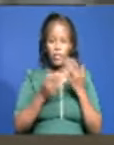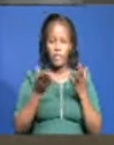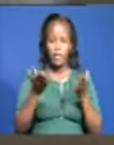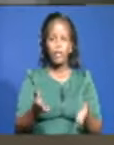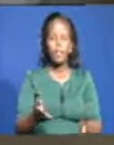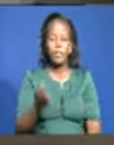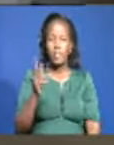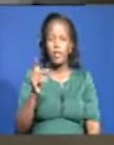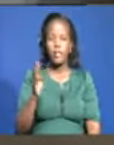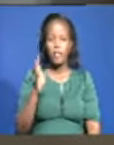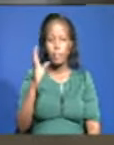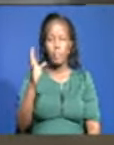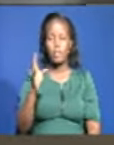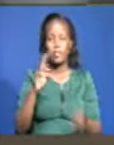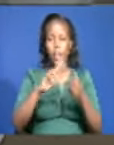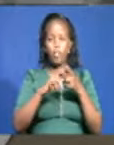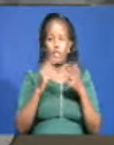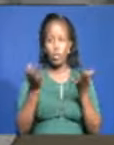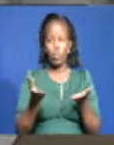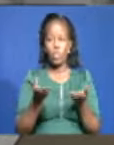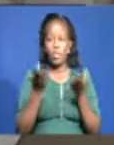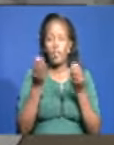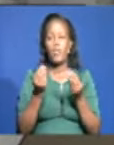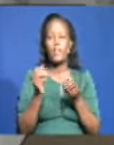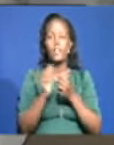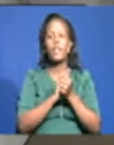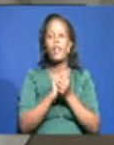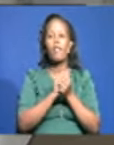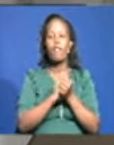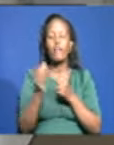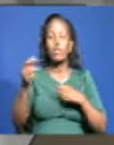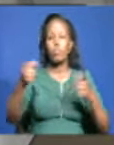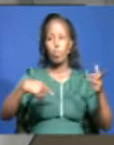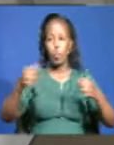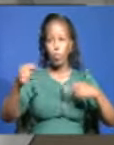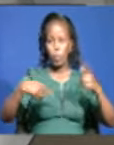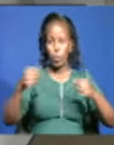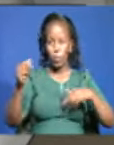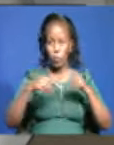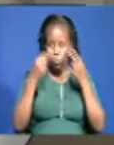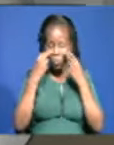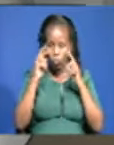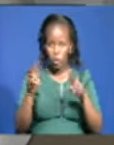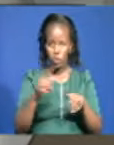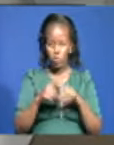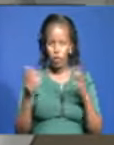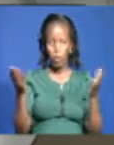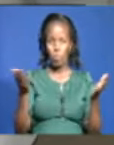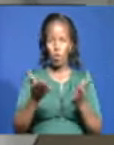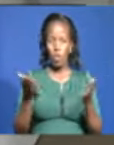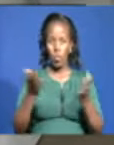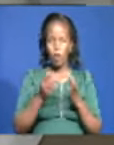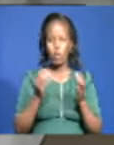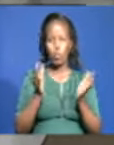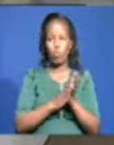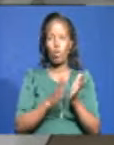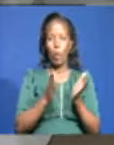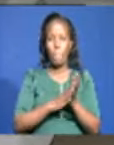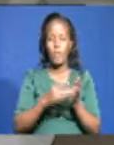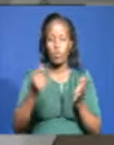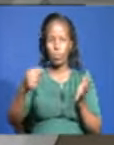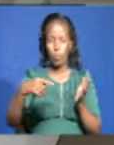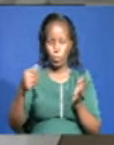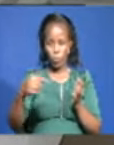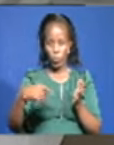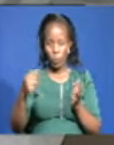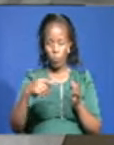1. The hashtag is Easy Friday. Talk to us on social media. Tell us where you're watching from and that's how you can interact with us. My Twitter